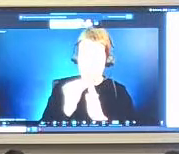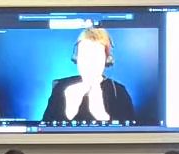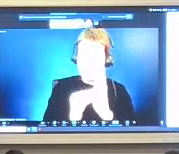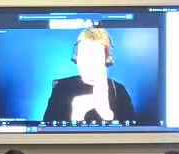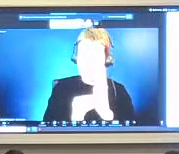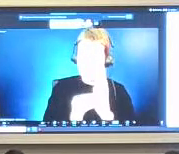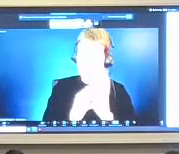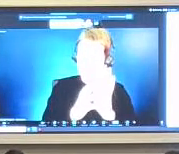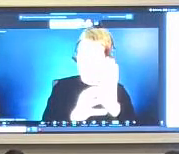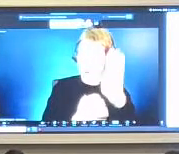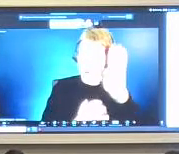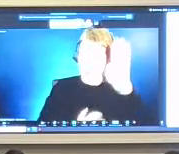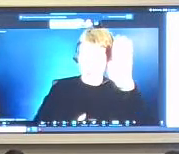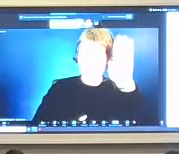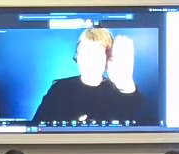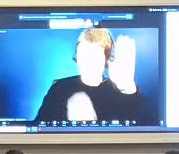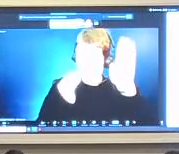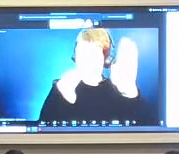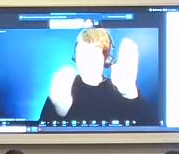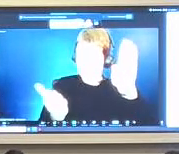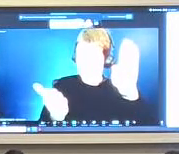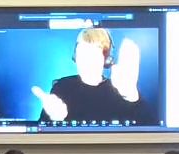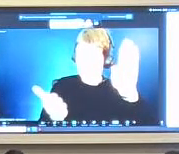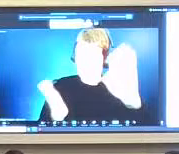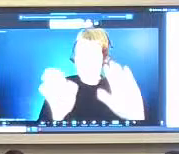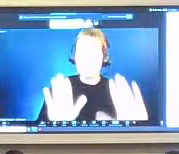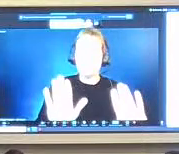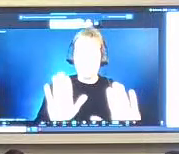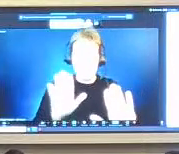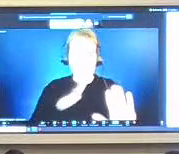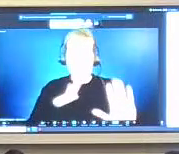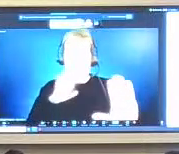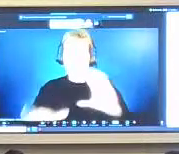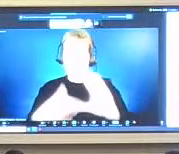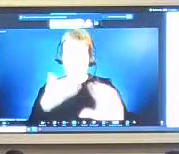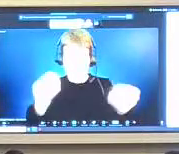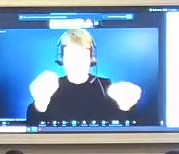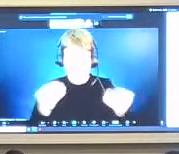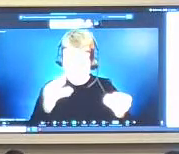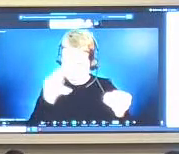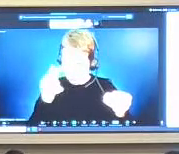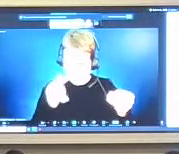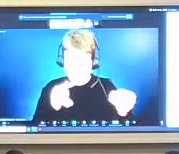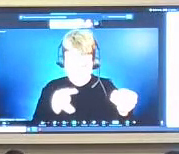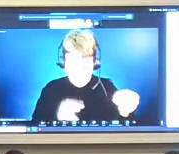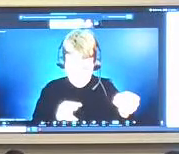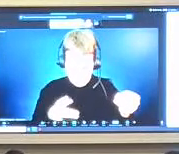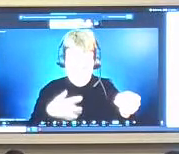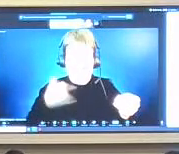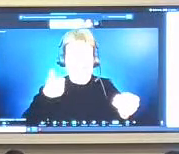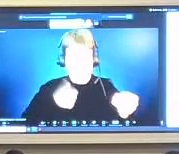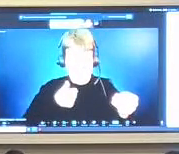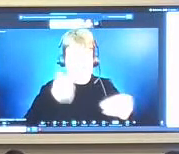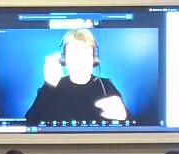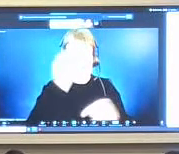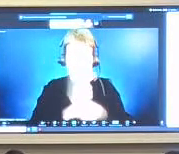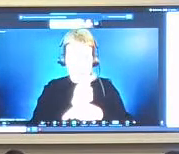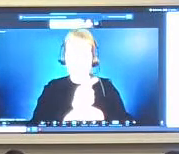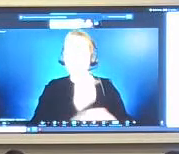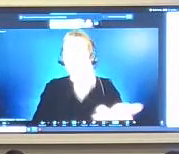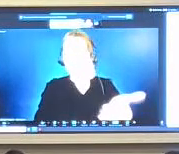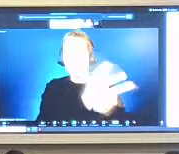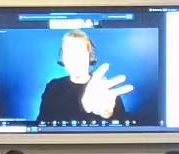motion that we be allowed to approve them electronically. Second it. All righty.